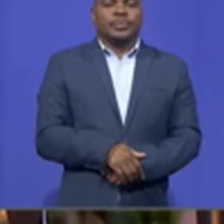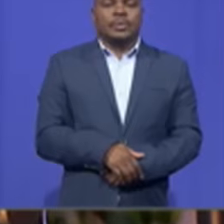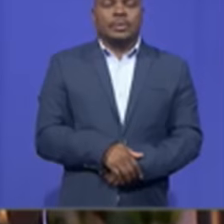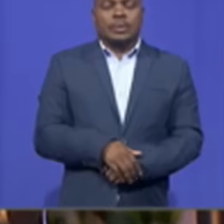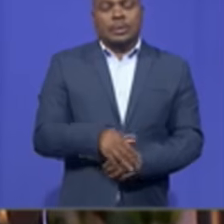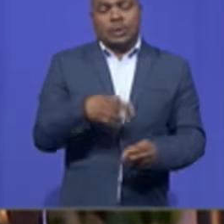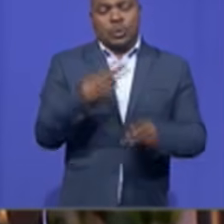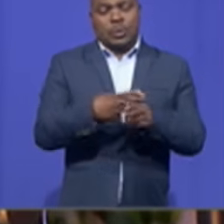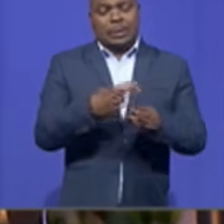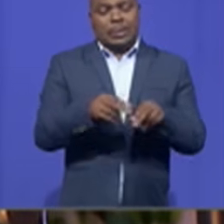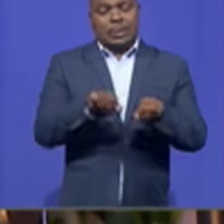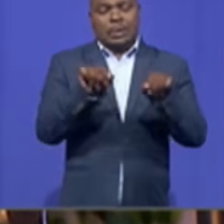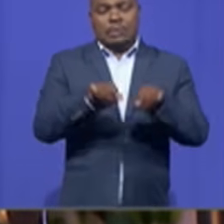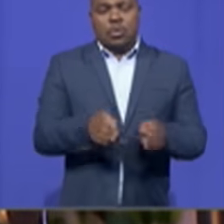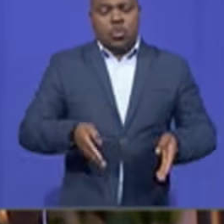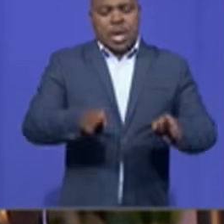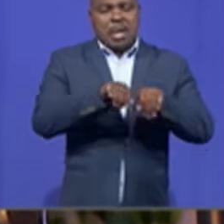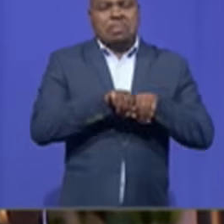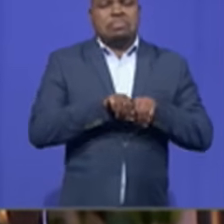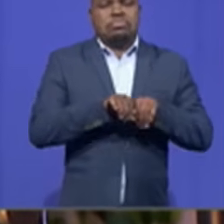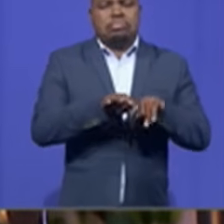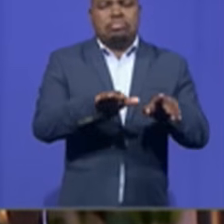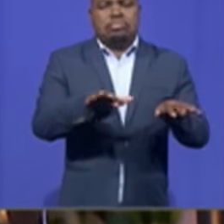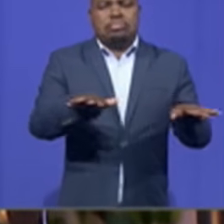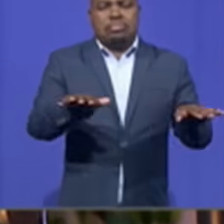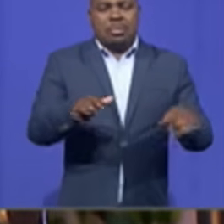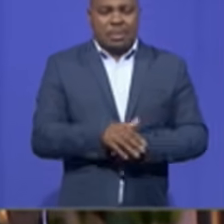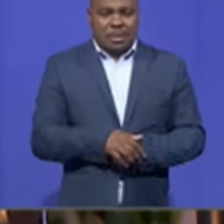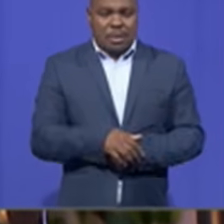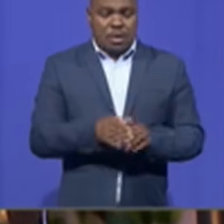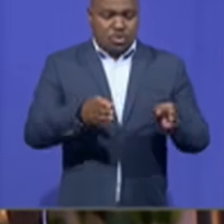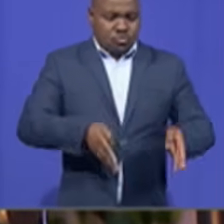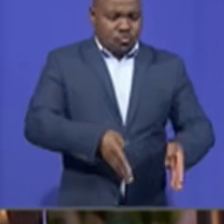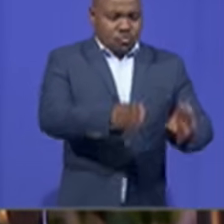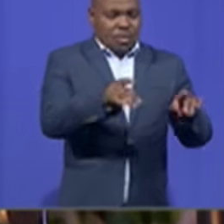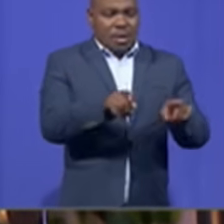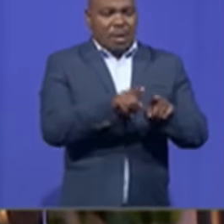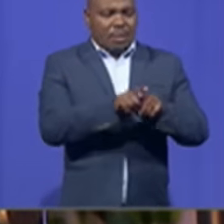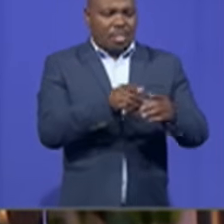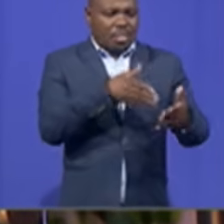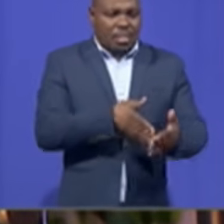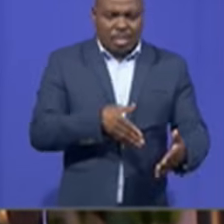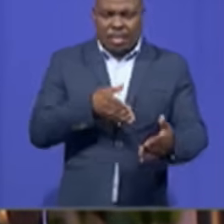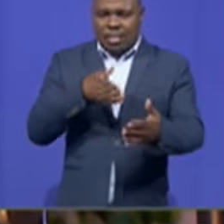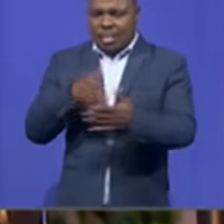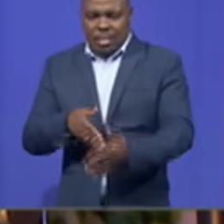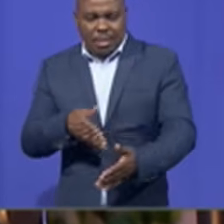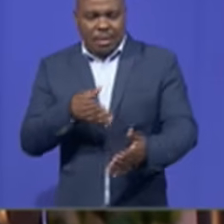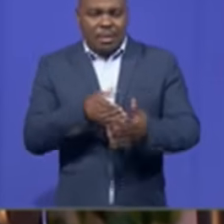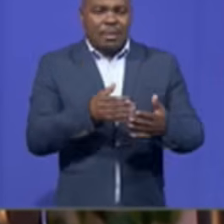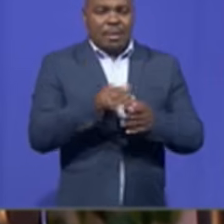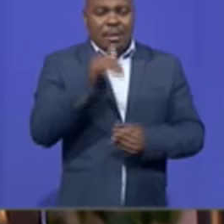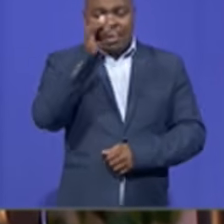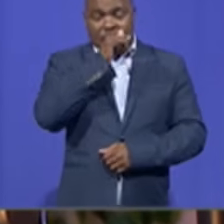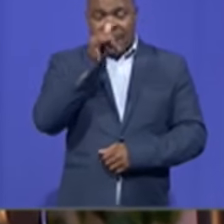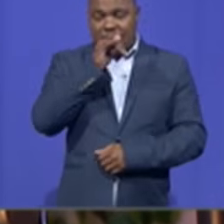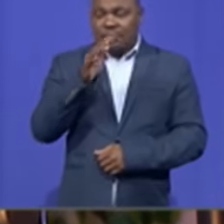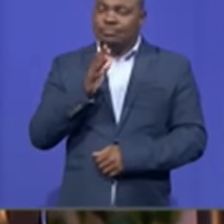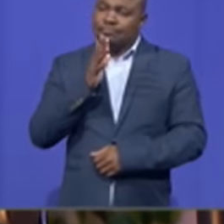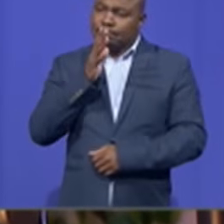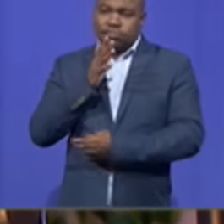Sewage flows down our roads and streets. Our roads have become obstacles, courses. Crime has taken